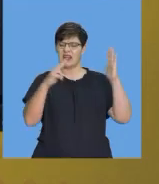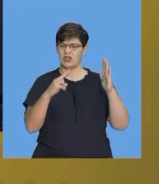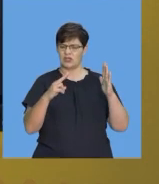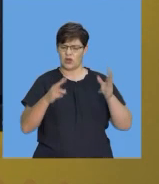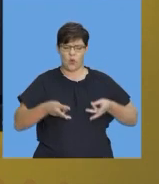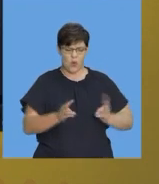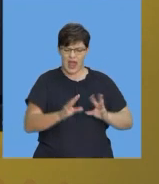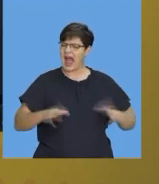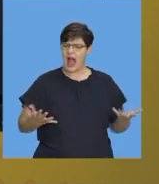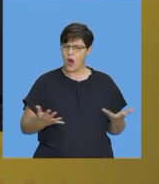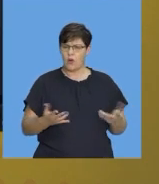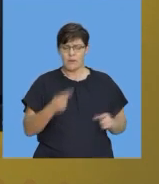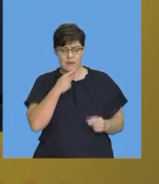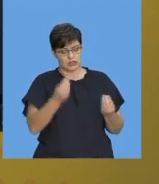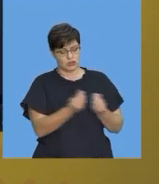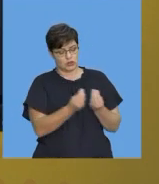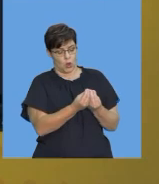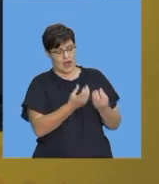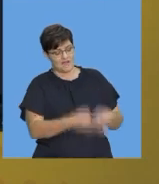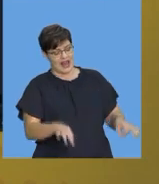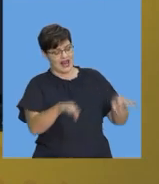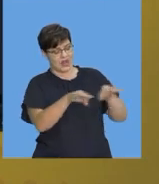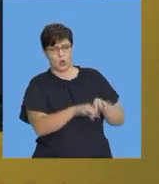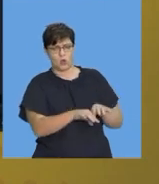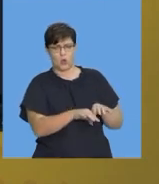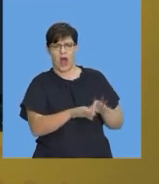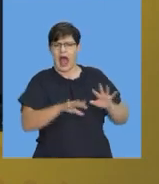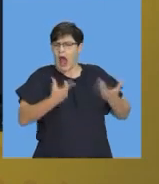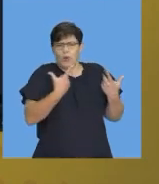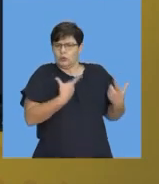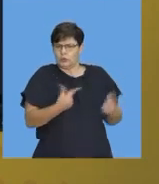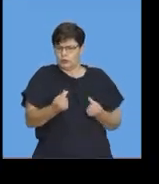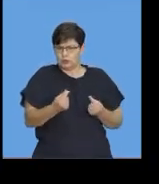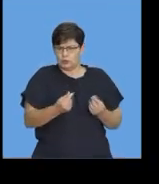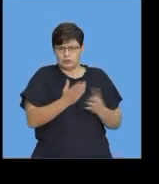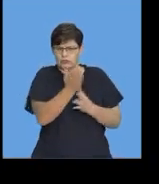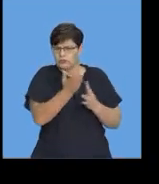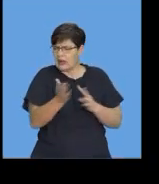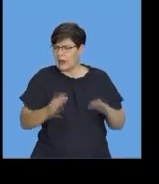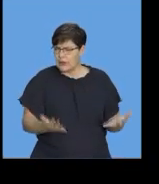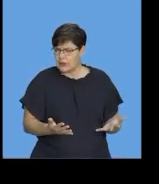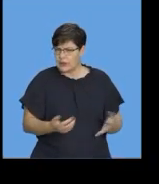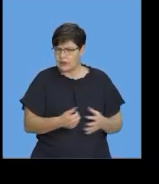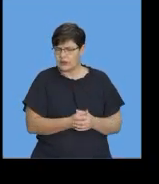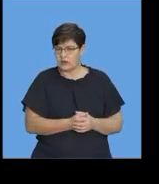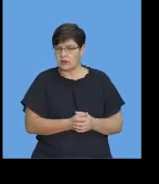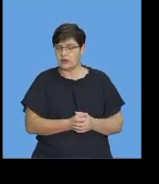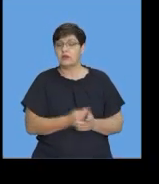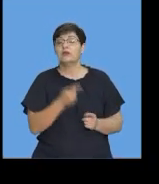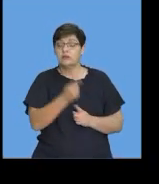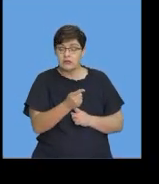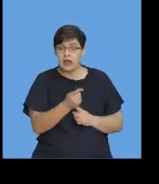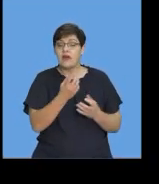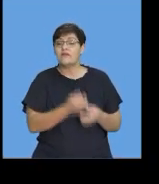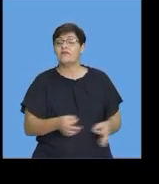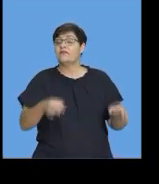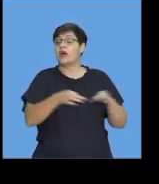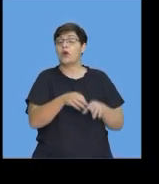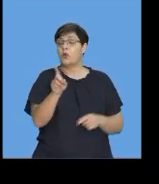we valuing our stock? What's the method of valuation? The stock is valued